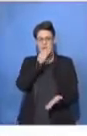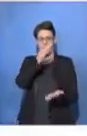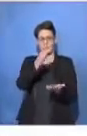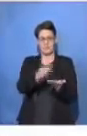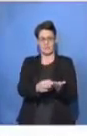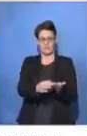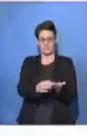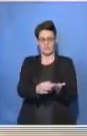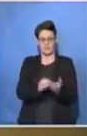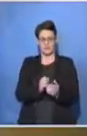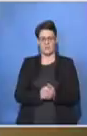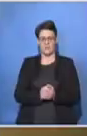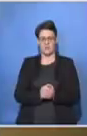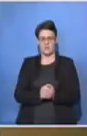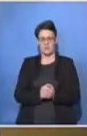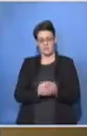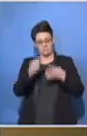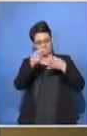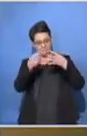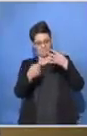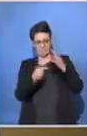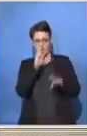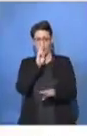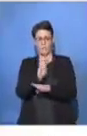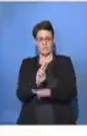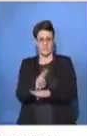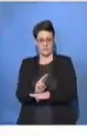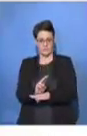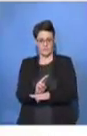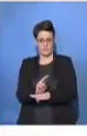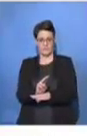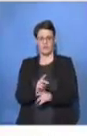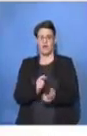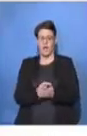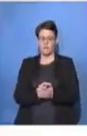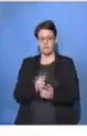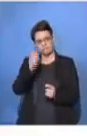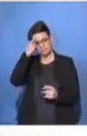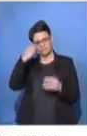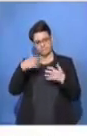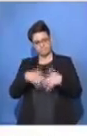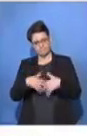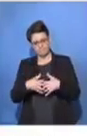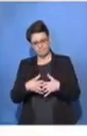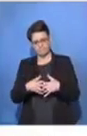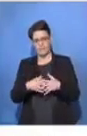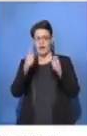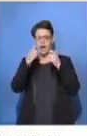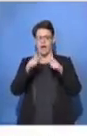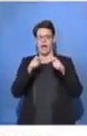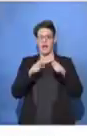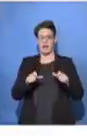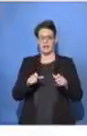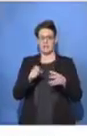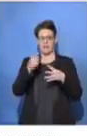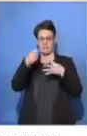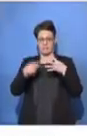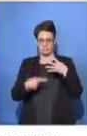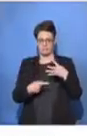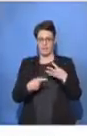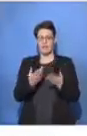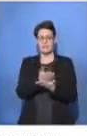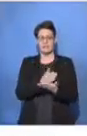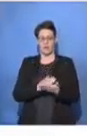Recommendations. In light of the above observations, and considering the issues highlighted by the various